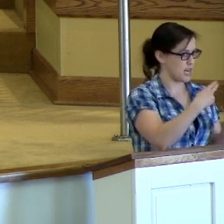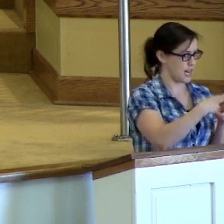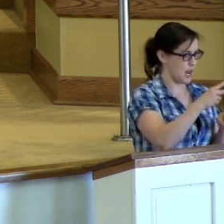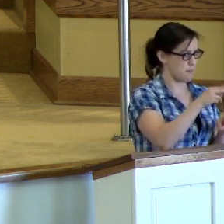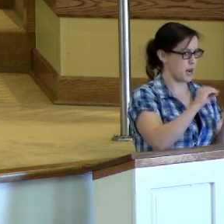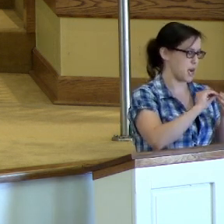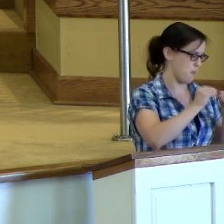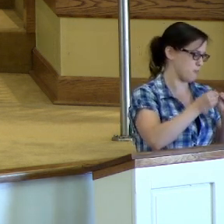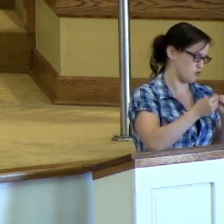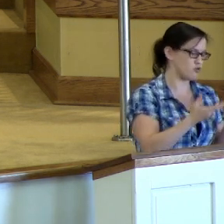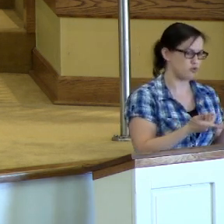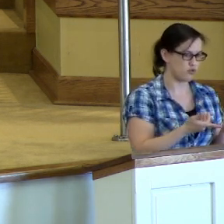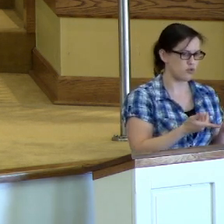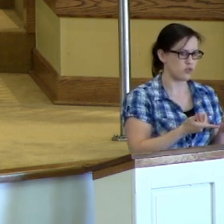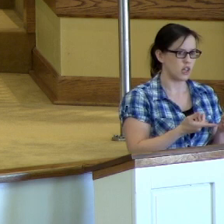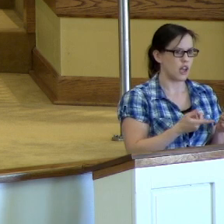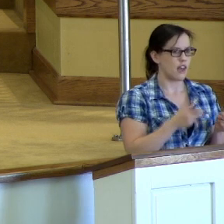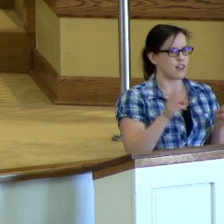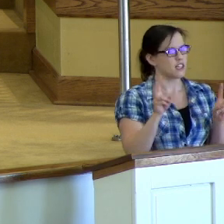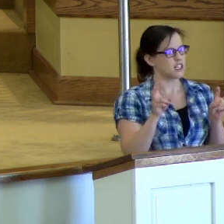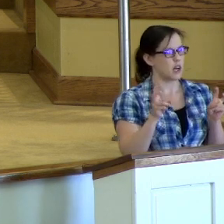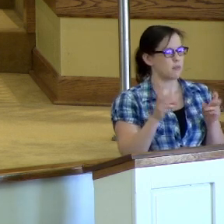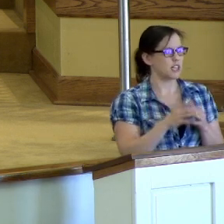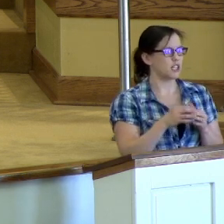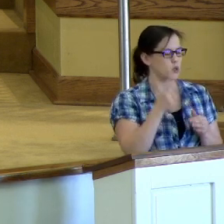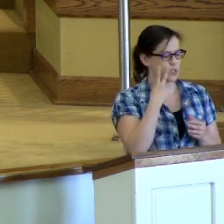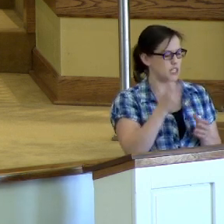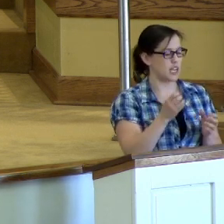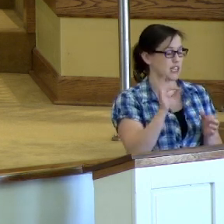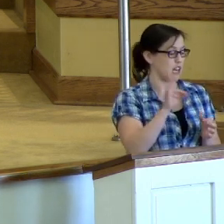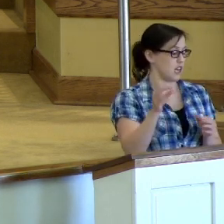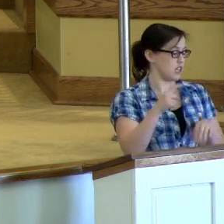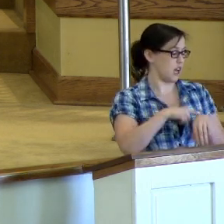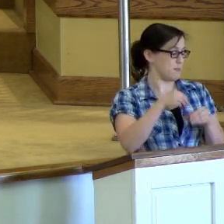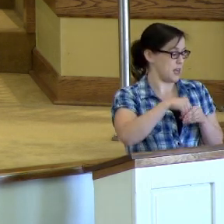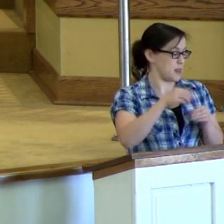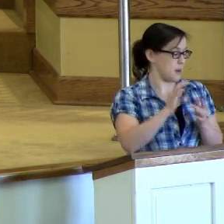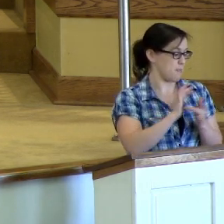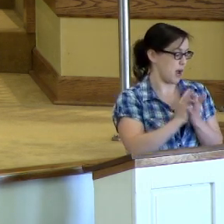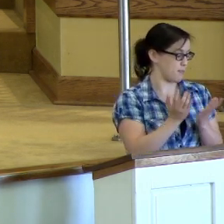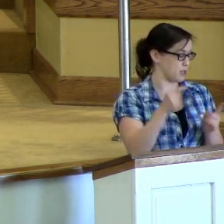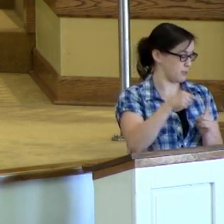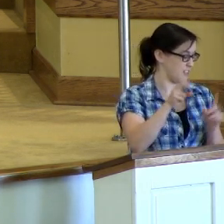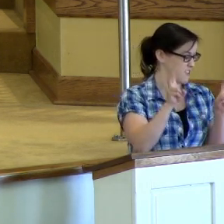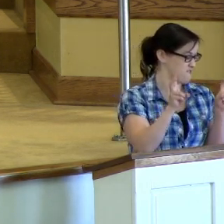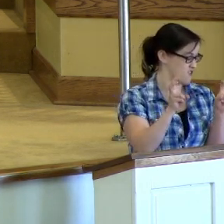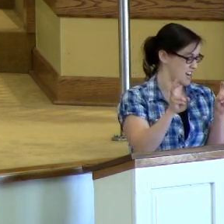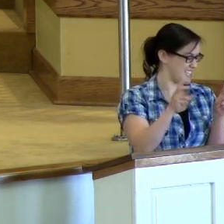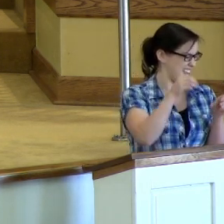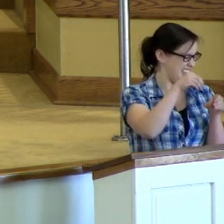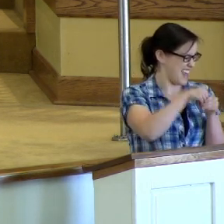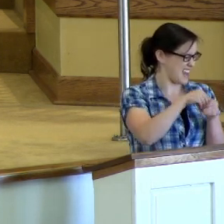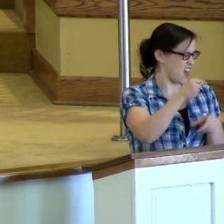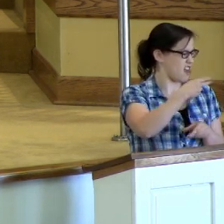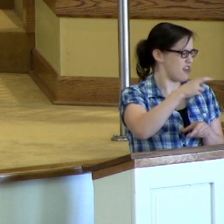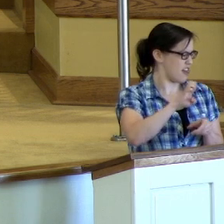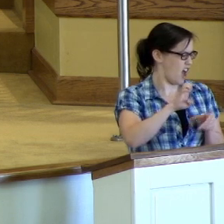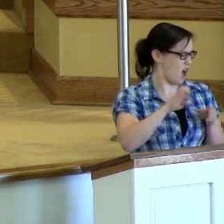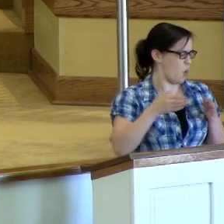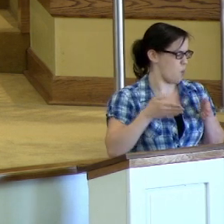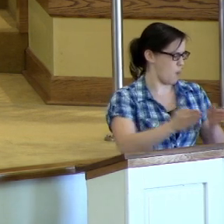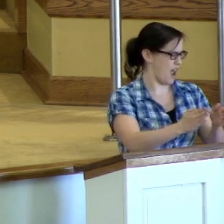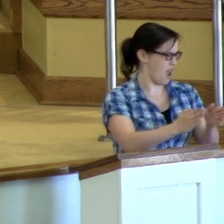what you see several times in the Bible. 99 times actually it appears. This phrase appears in the Bible. It's in the way. In the